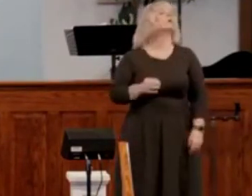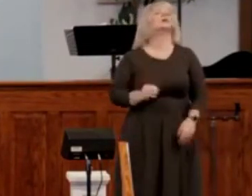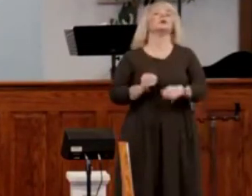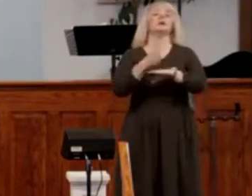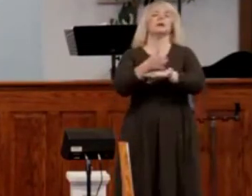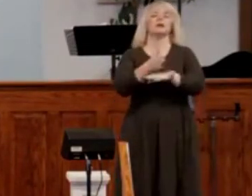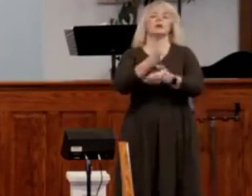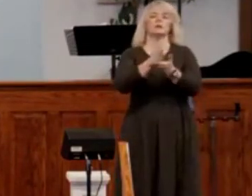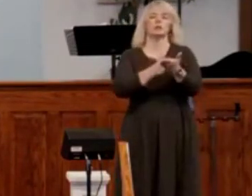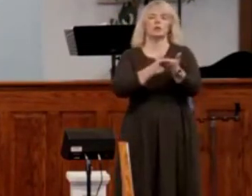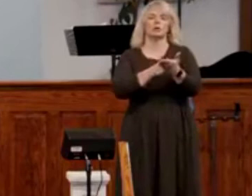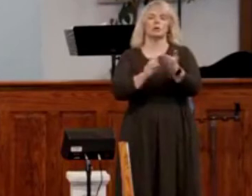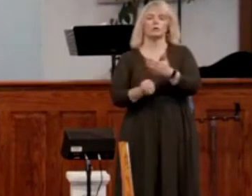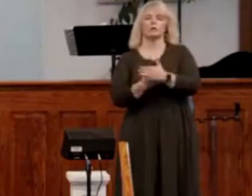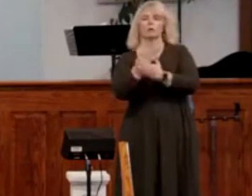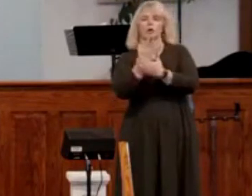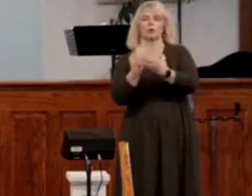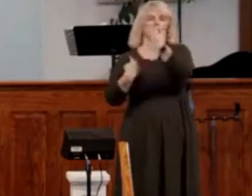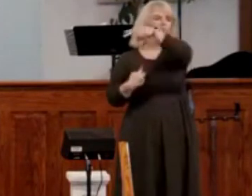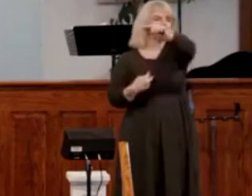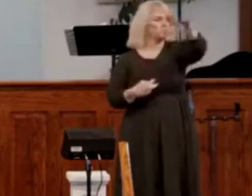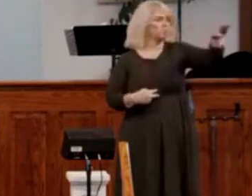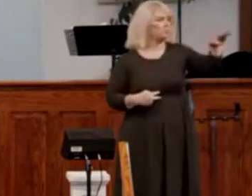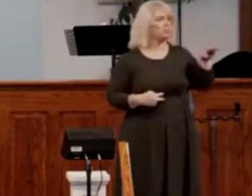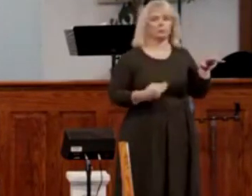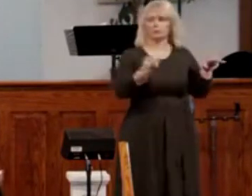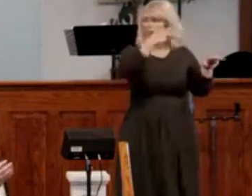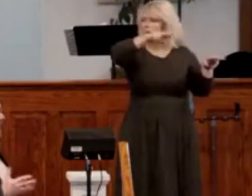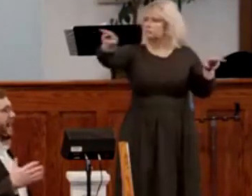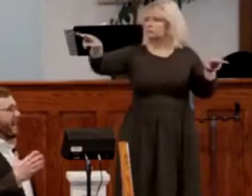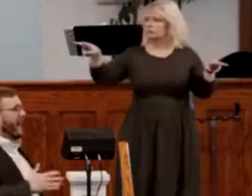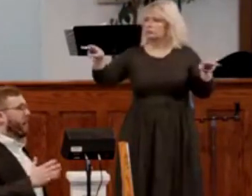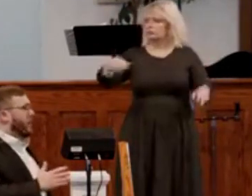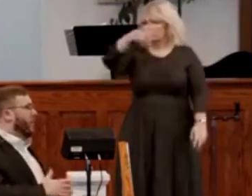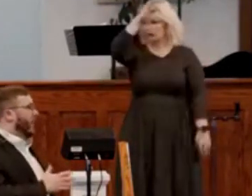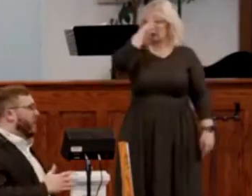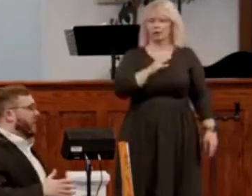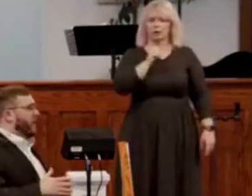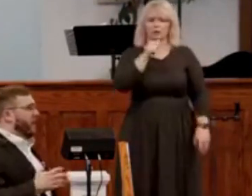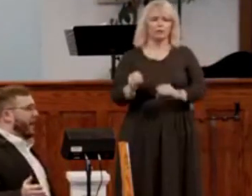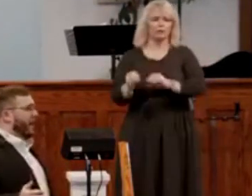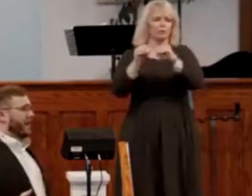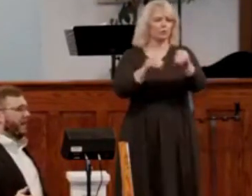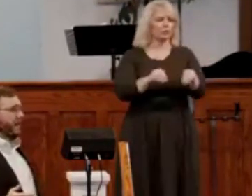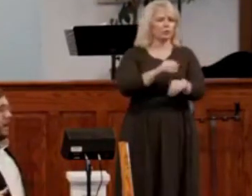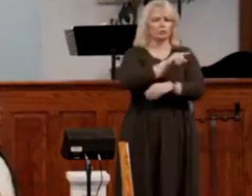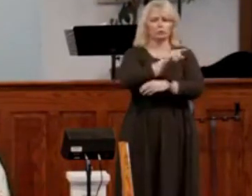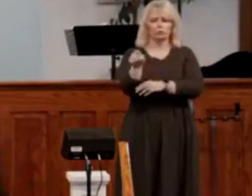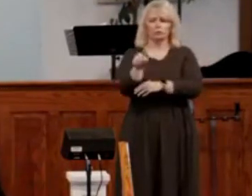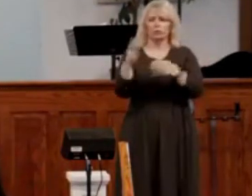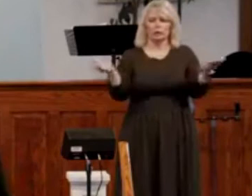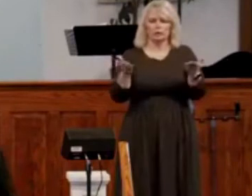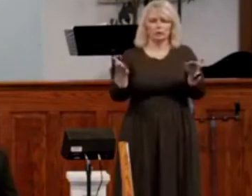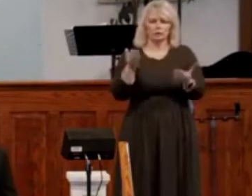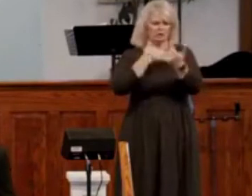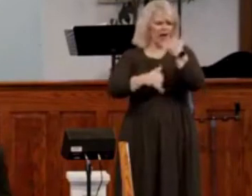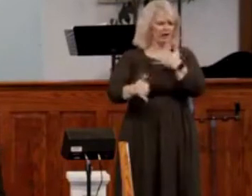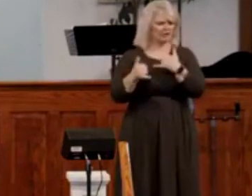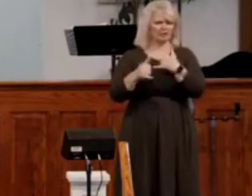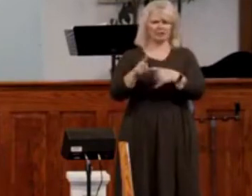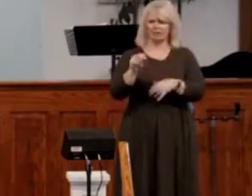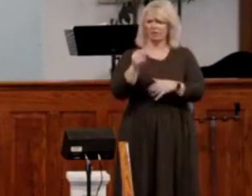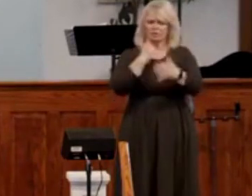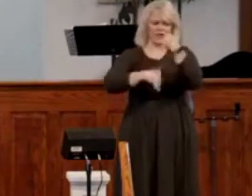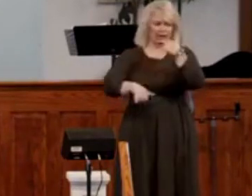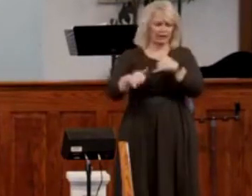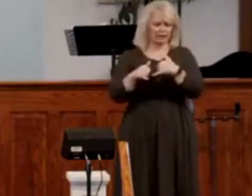step to growing in your discipleship is to look around. Look around. God did not put you where he put you on accident. You may think, no, it was on